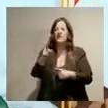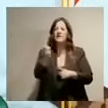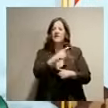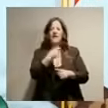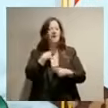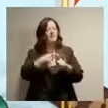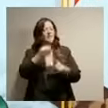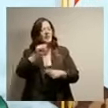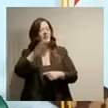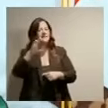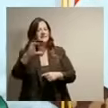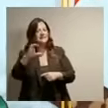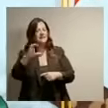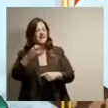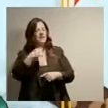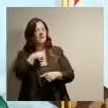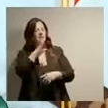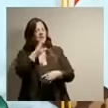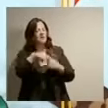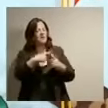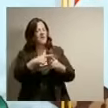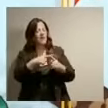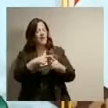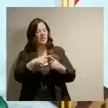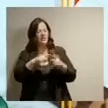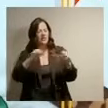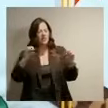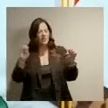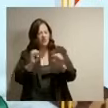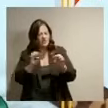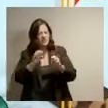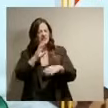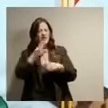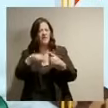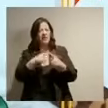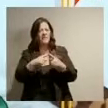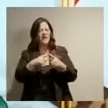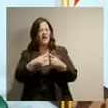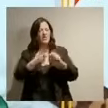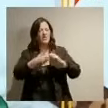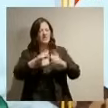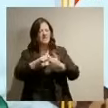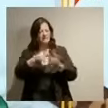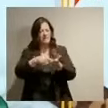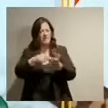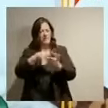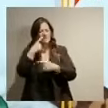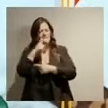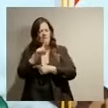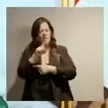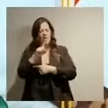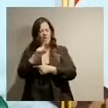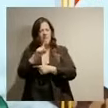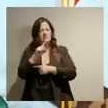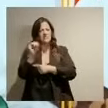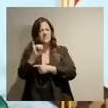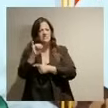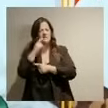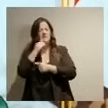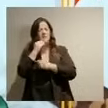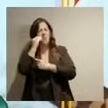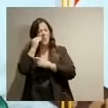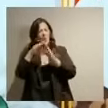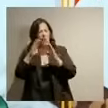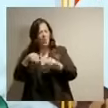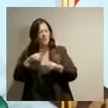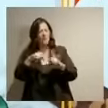to the added urgency to the already urgent homeowners insurance affordability and availability crisis. Yeah. I'm wondering whether you and Commissioner Lara have